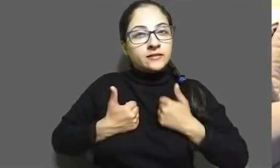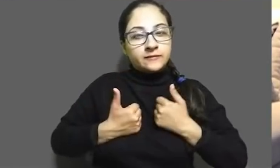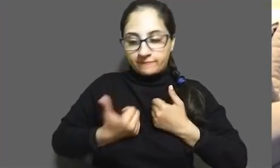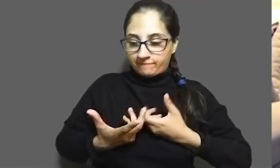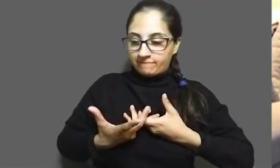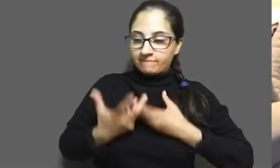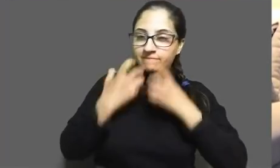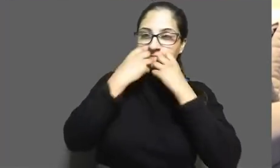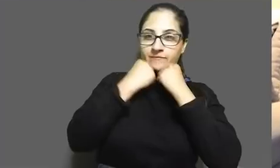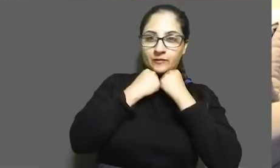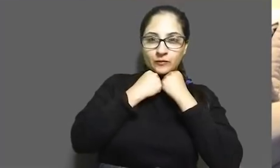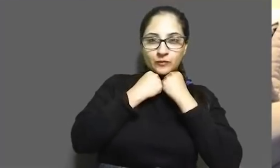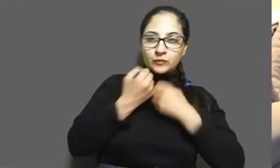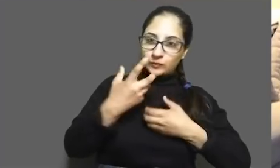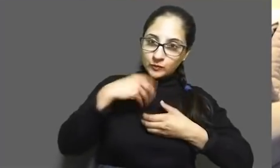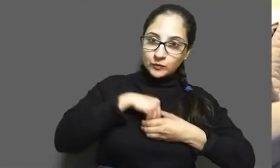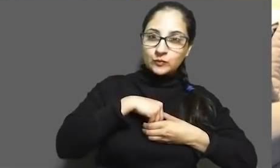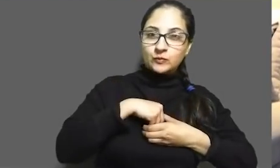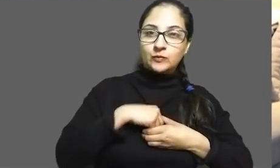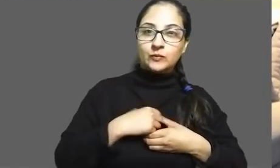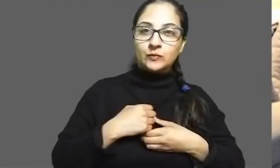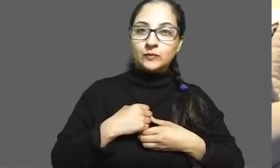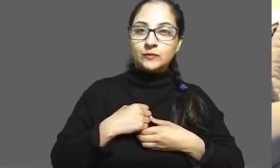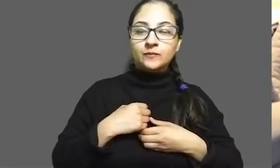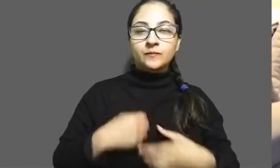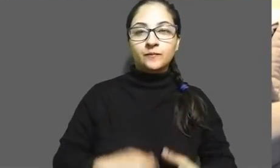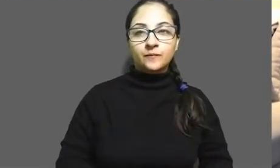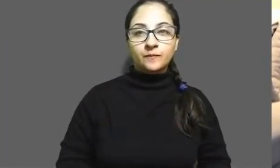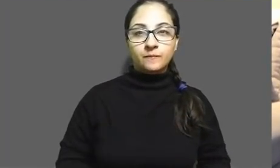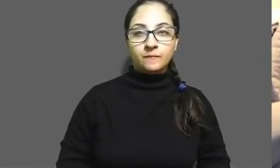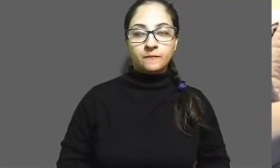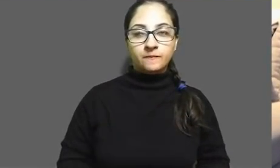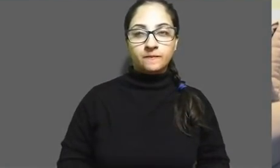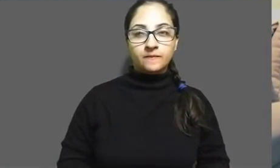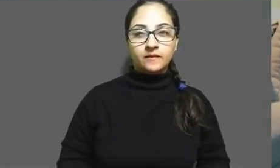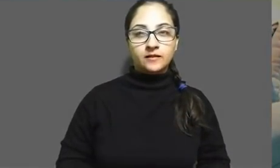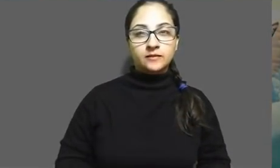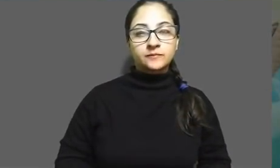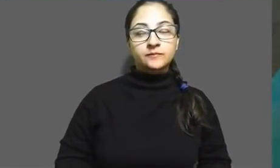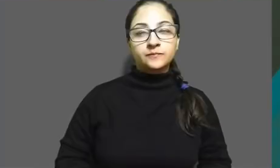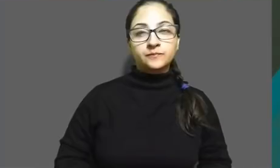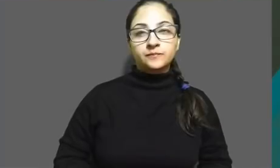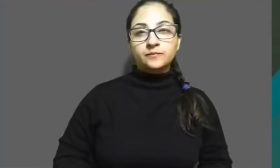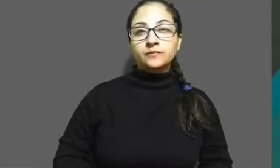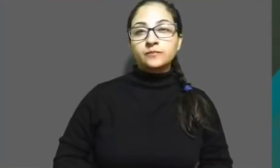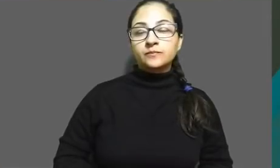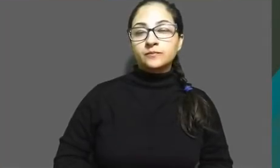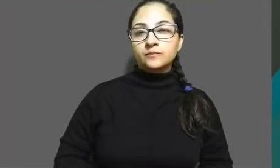alayhi salam in the Pandiyat-e Jawan Mardi. Imam says,